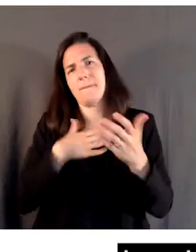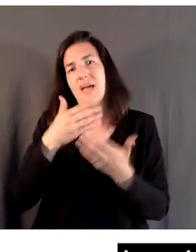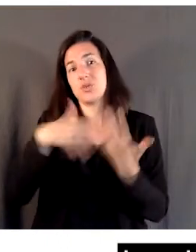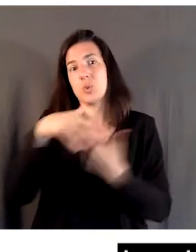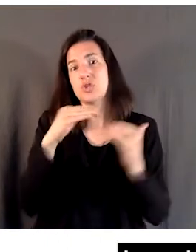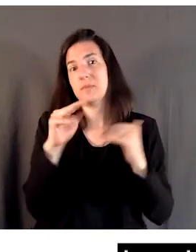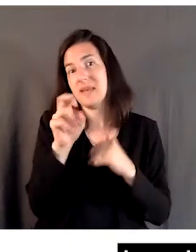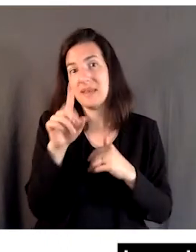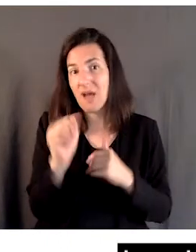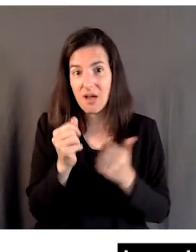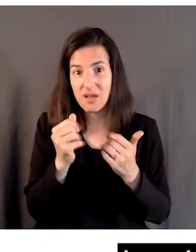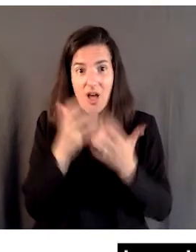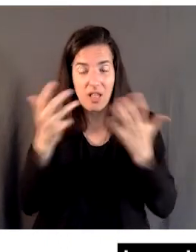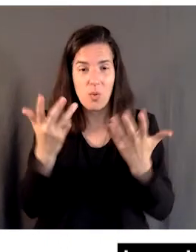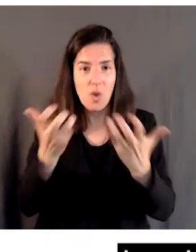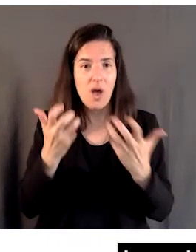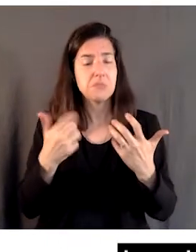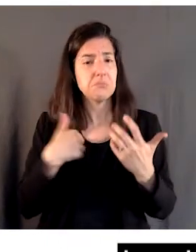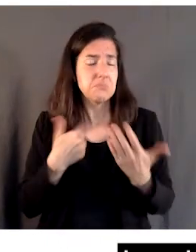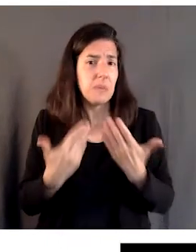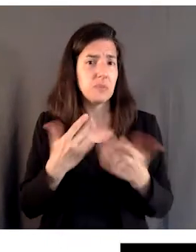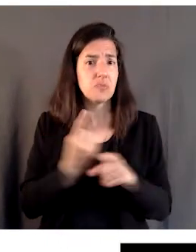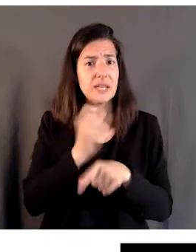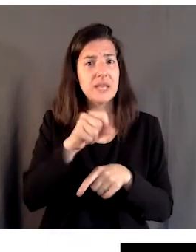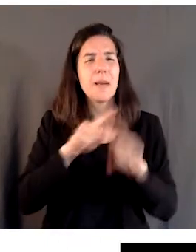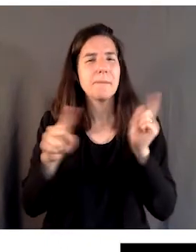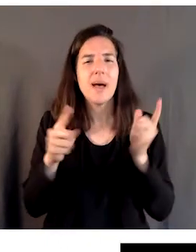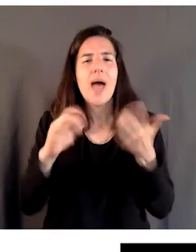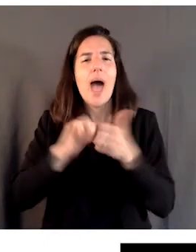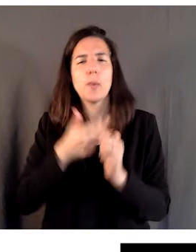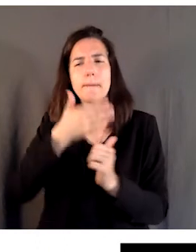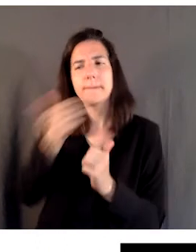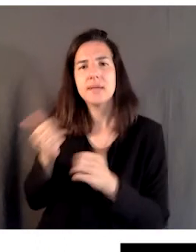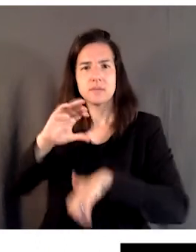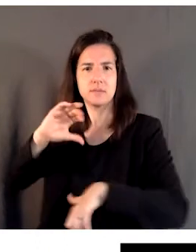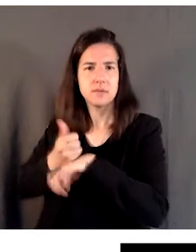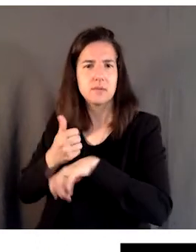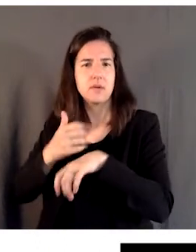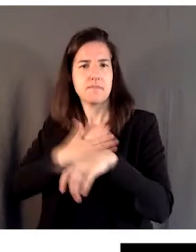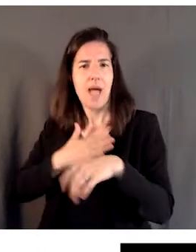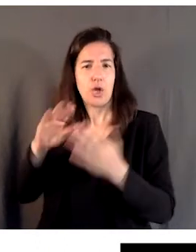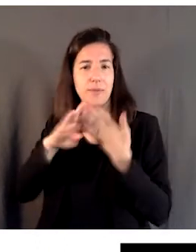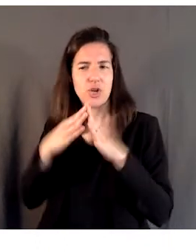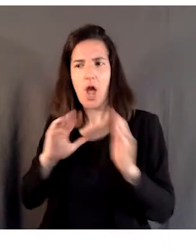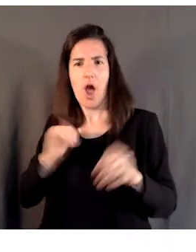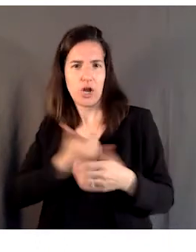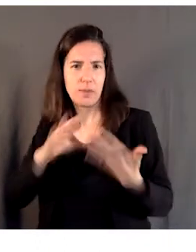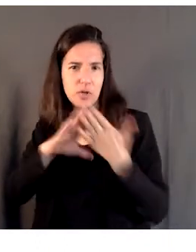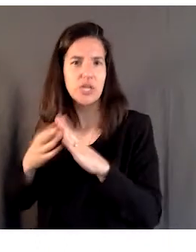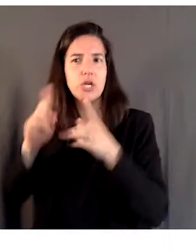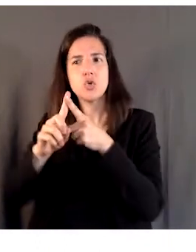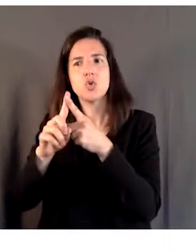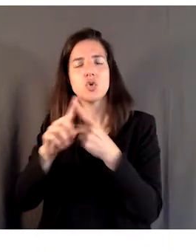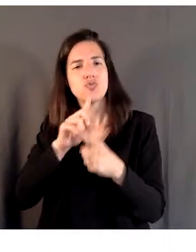right. But what is the best way that I can position my community, our communities, to be able to win, to actually advance